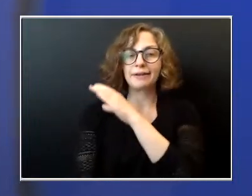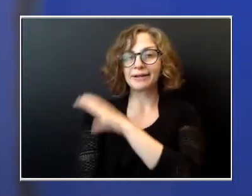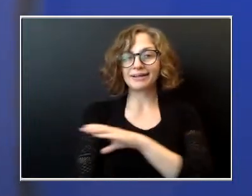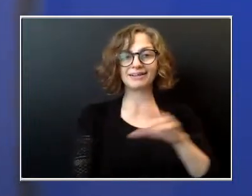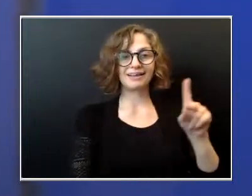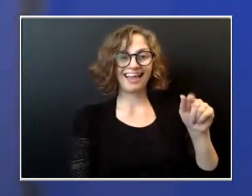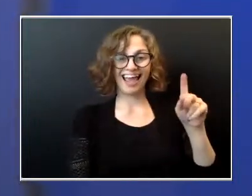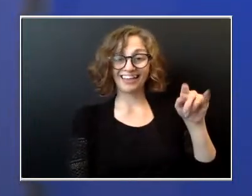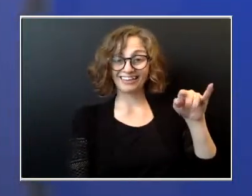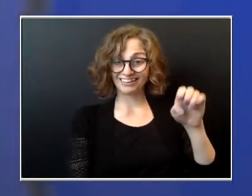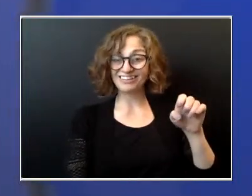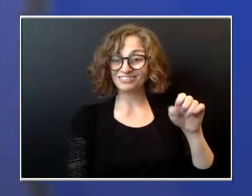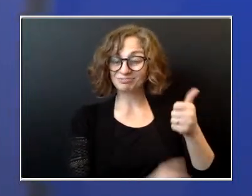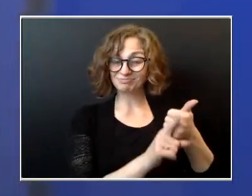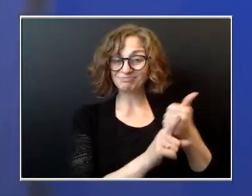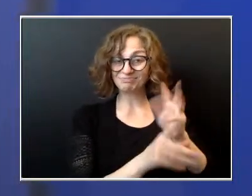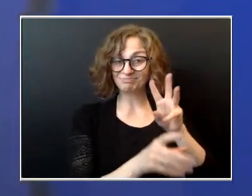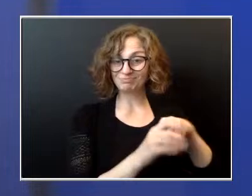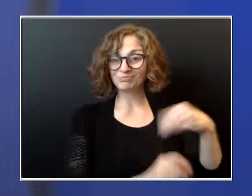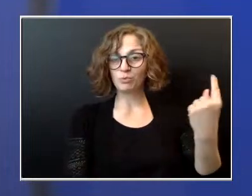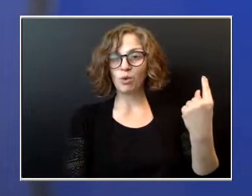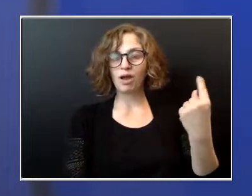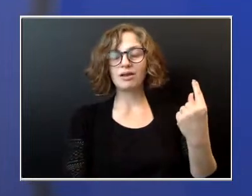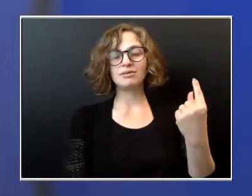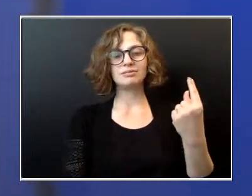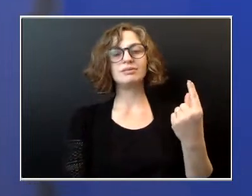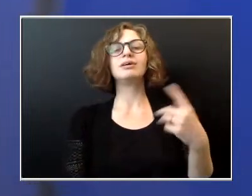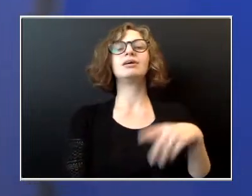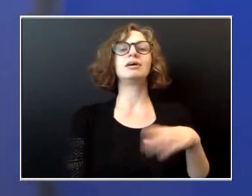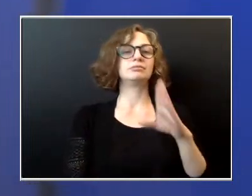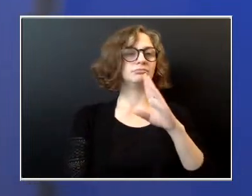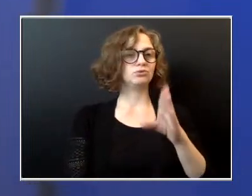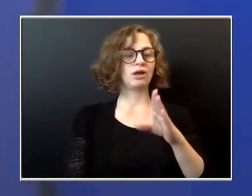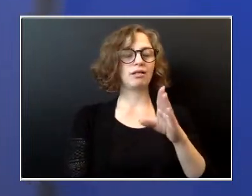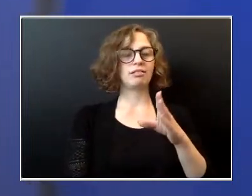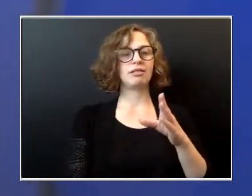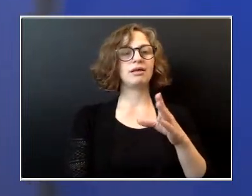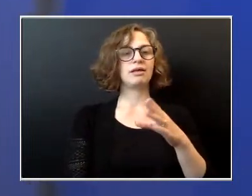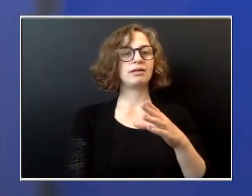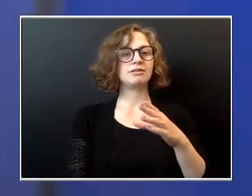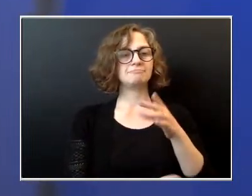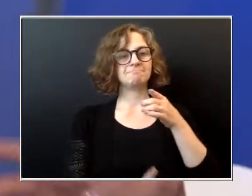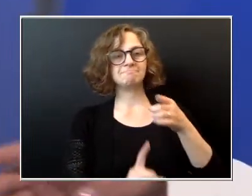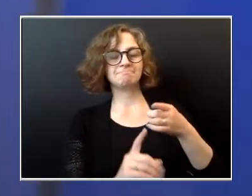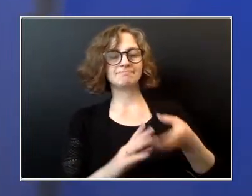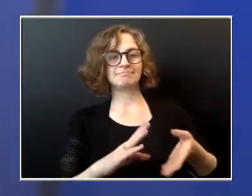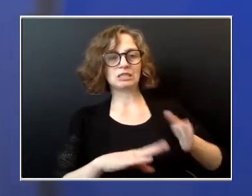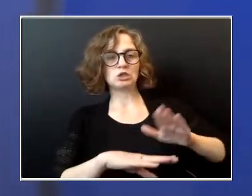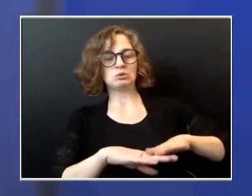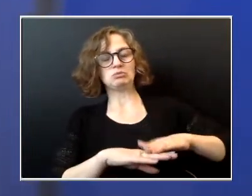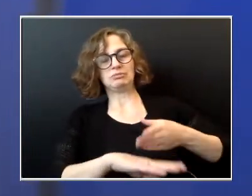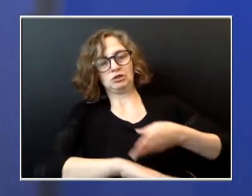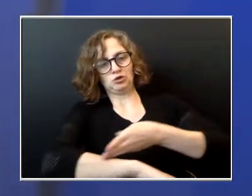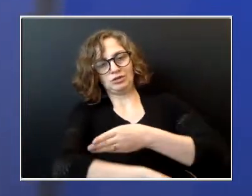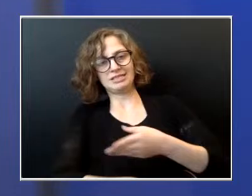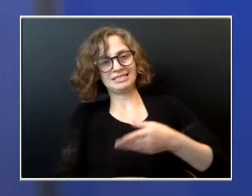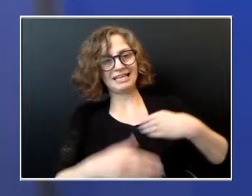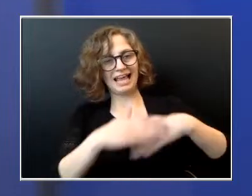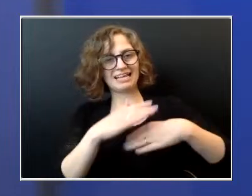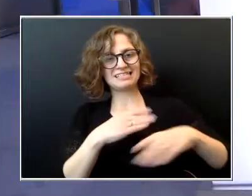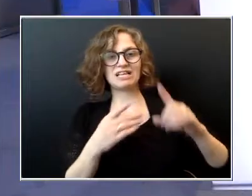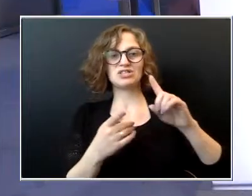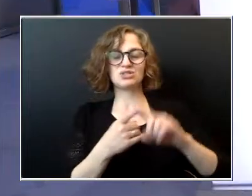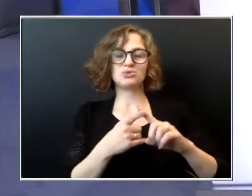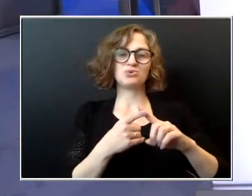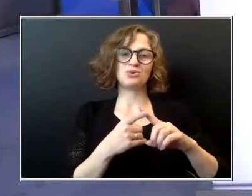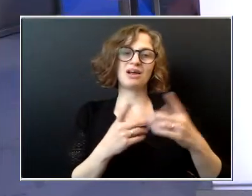them too, that very directly it's for increasing access within the underserved and uninsured communities as well. Katie?